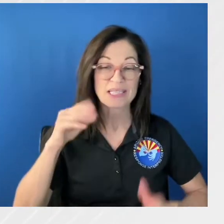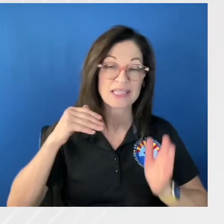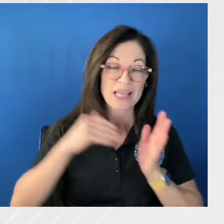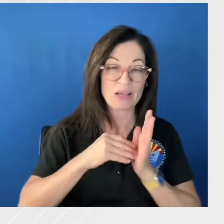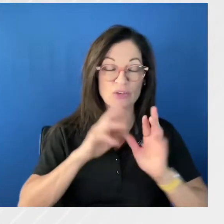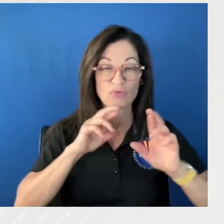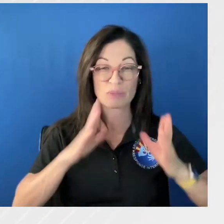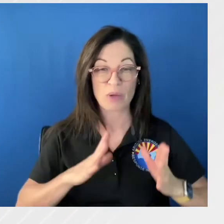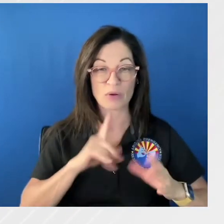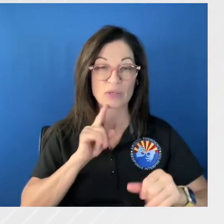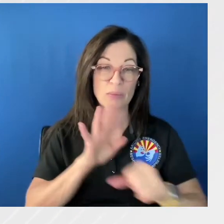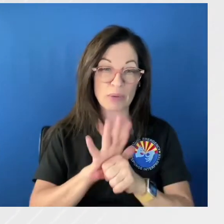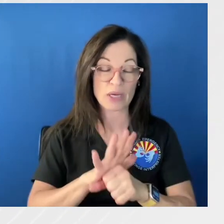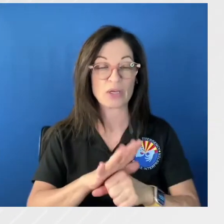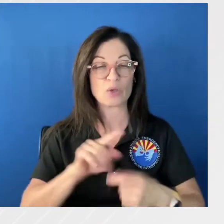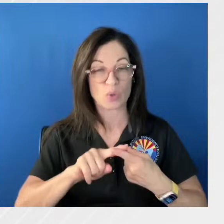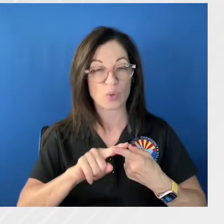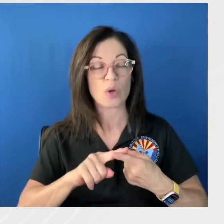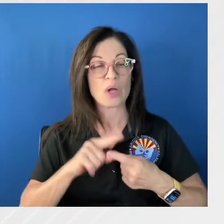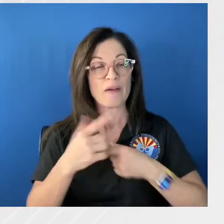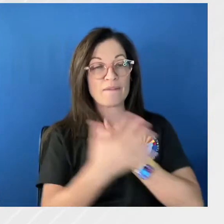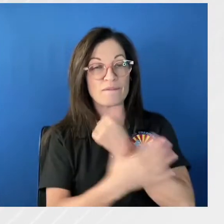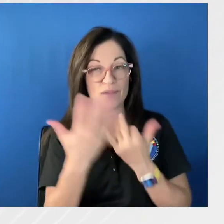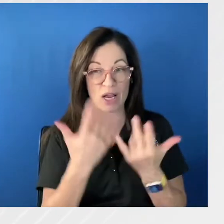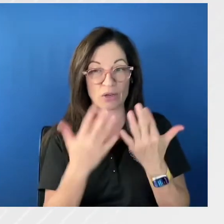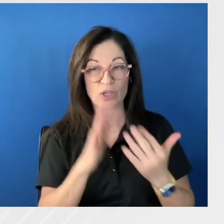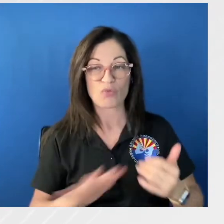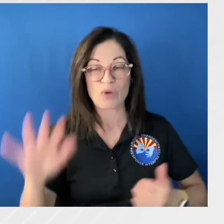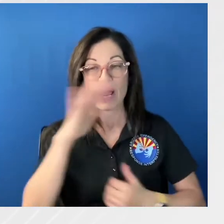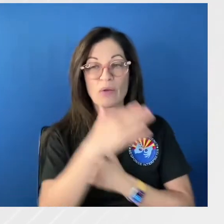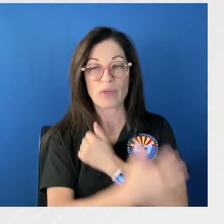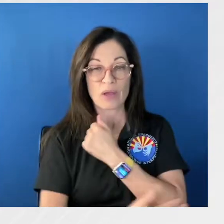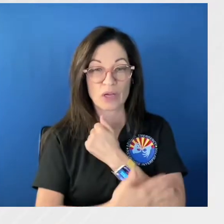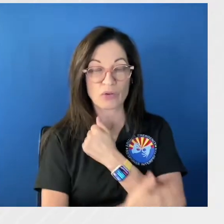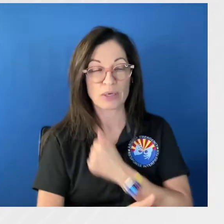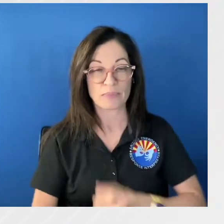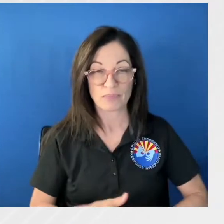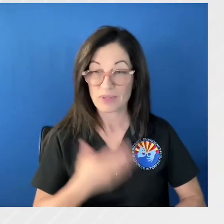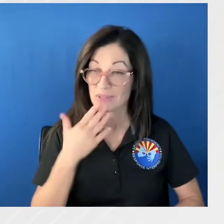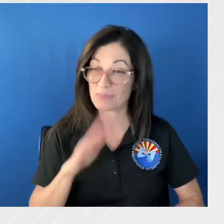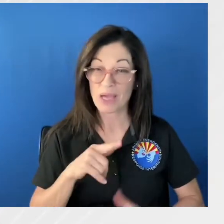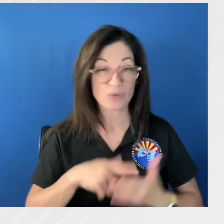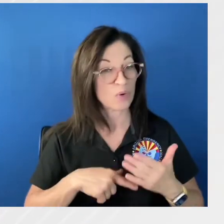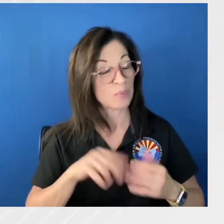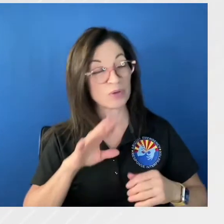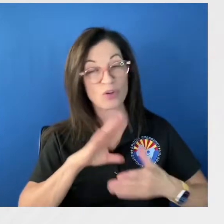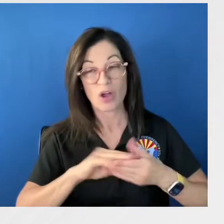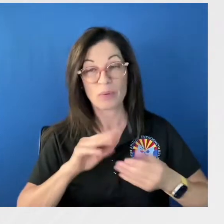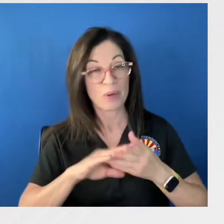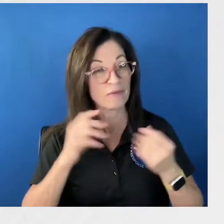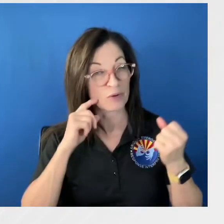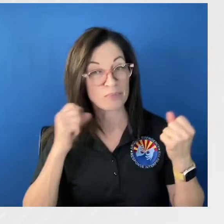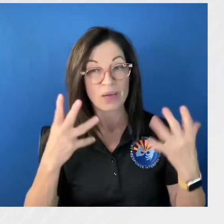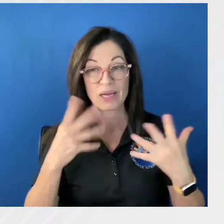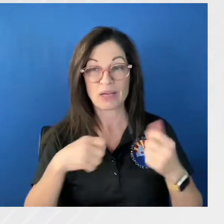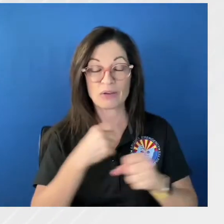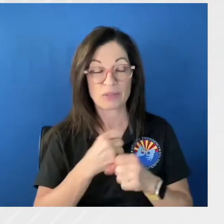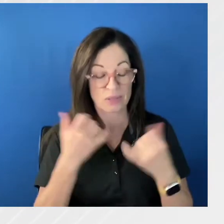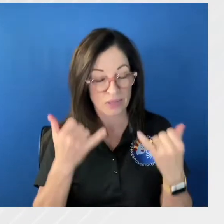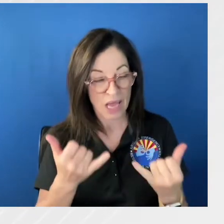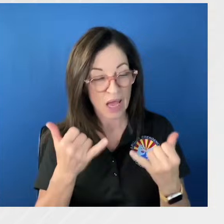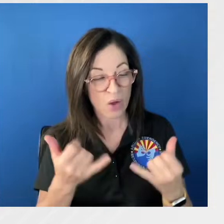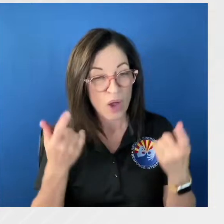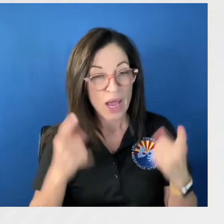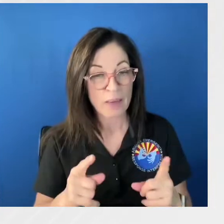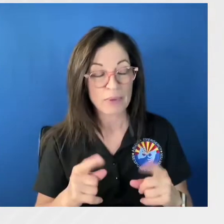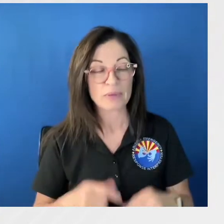fires. This is bad. This is what we've been talking about for years to come, right? It's happening. So we're here